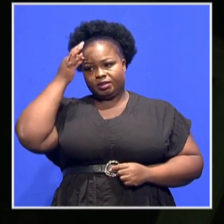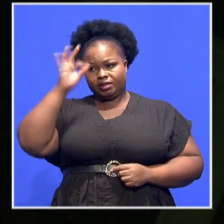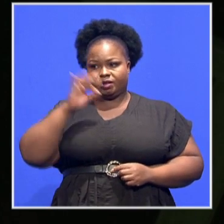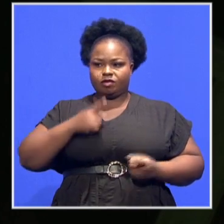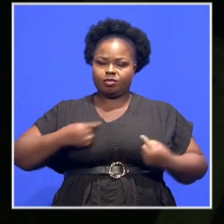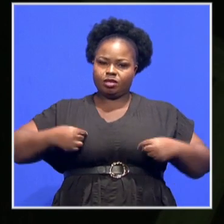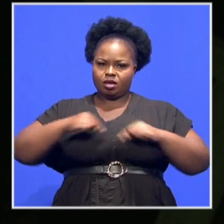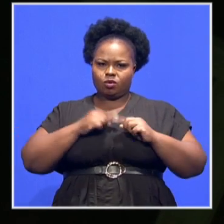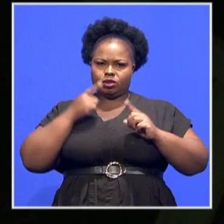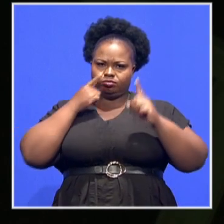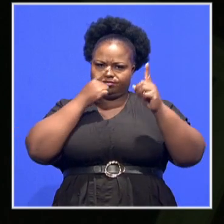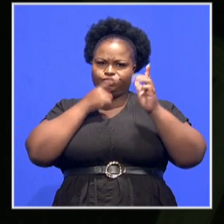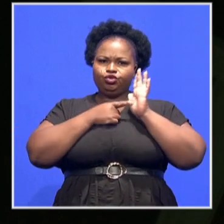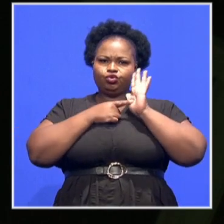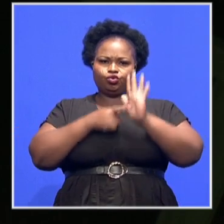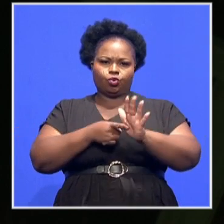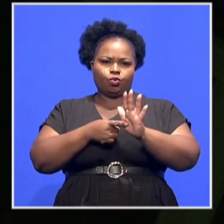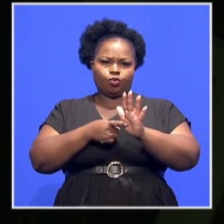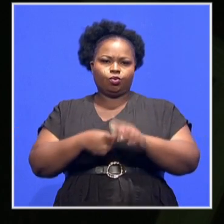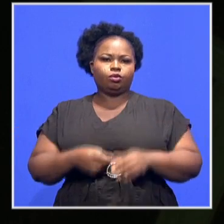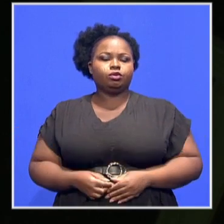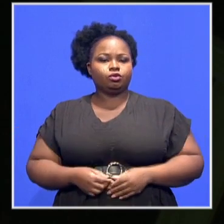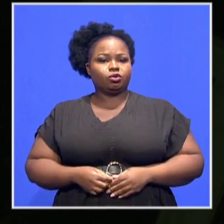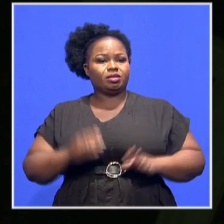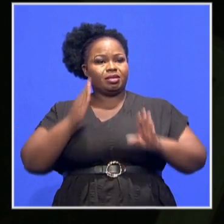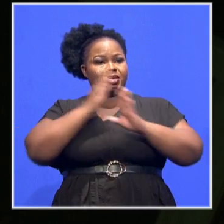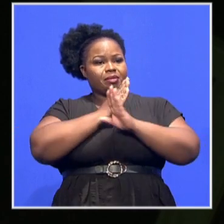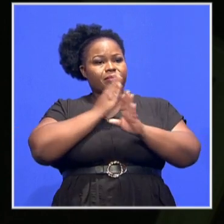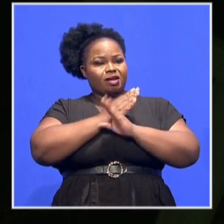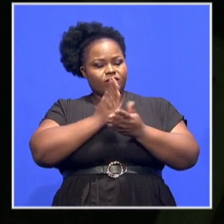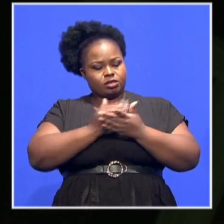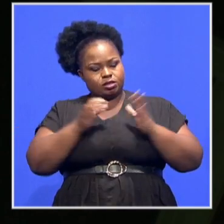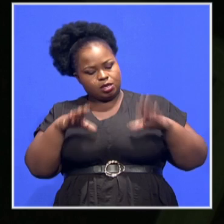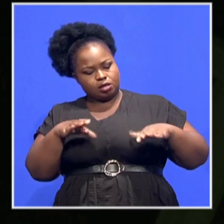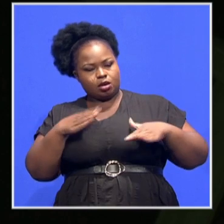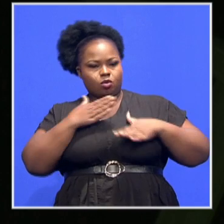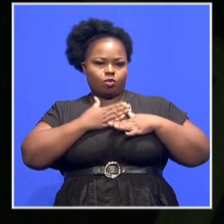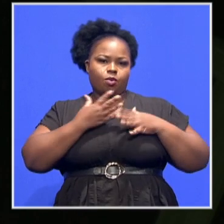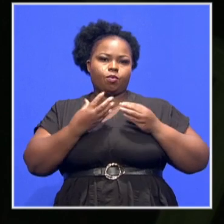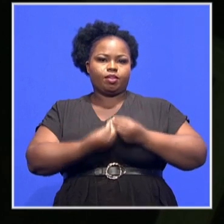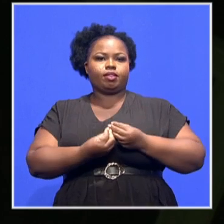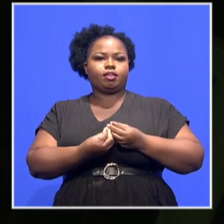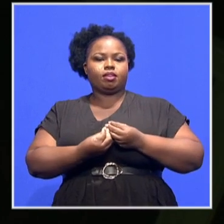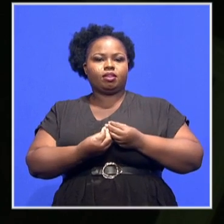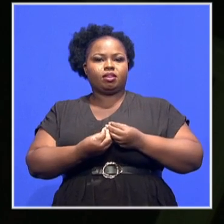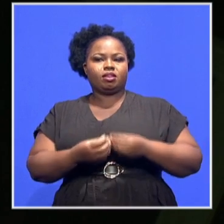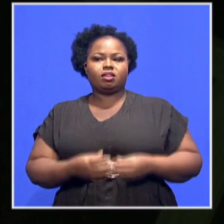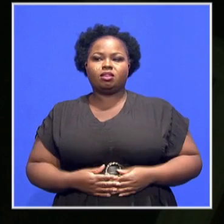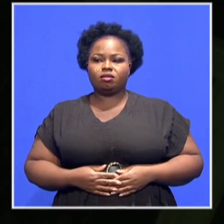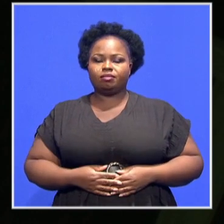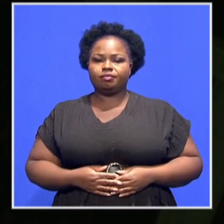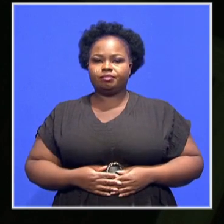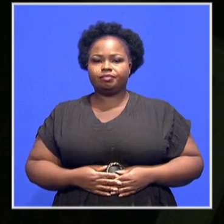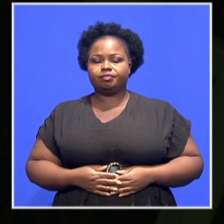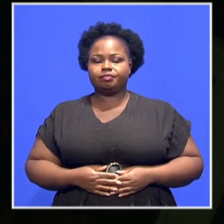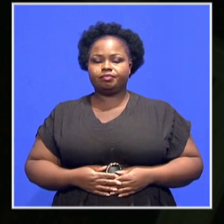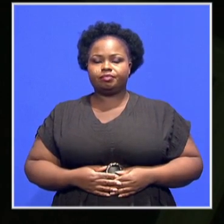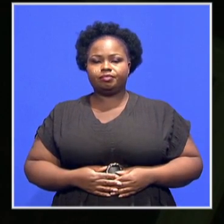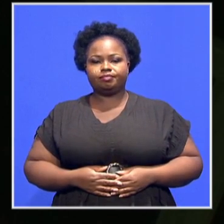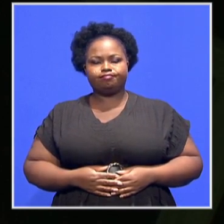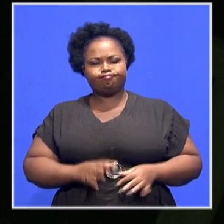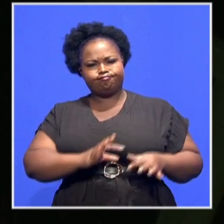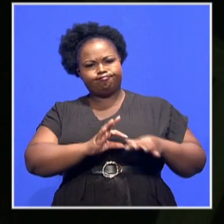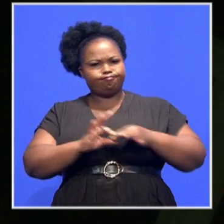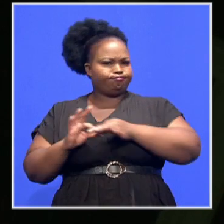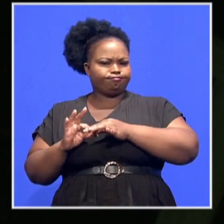that it is open to work with the private sector, it is open to cooperate with the private sector so